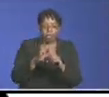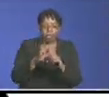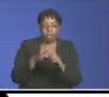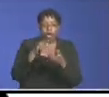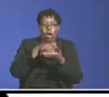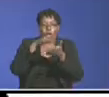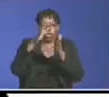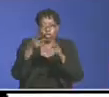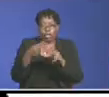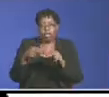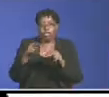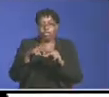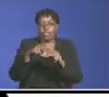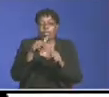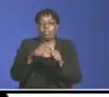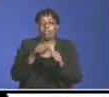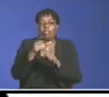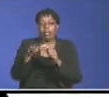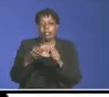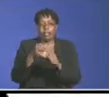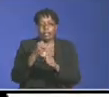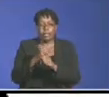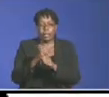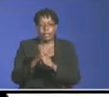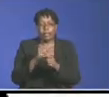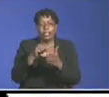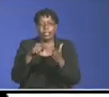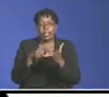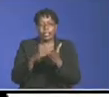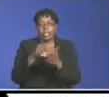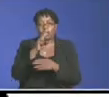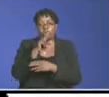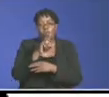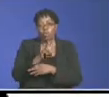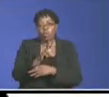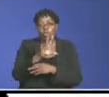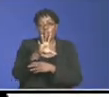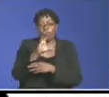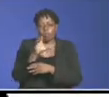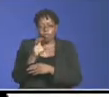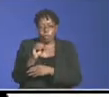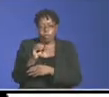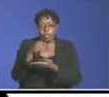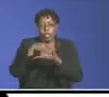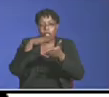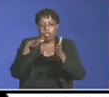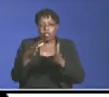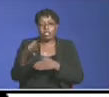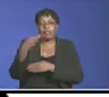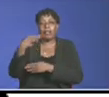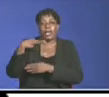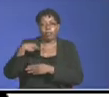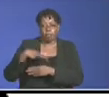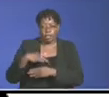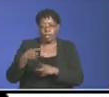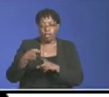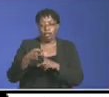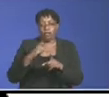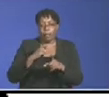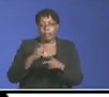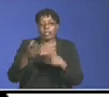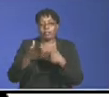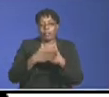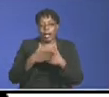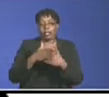students increase every year, as this year more than 250 students benefited from the back-to-school uniform giveaway.